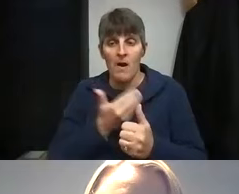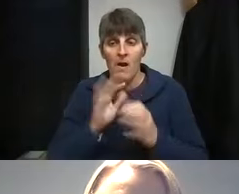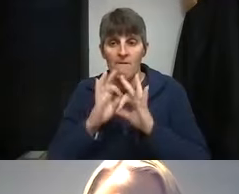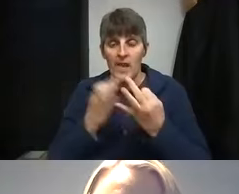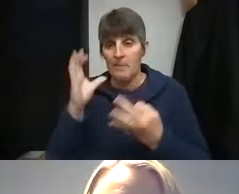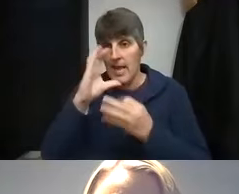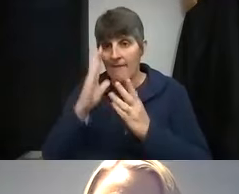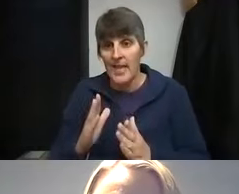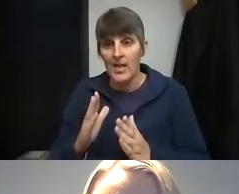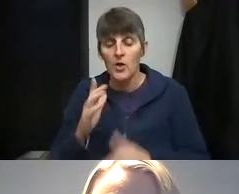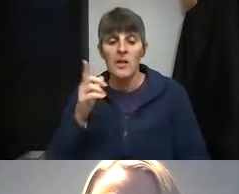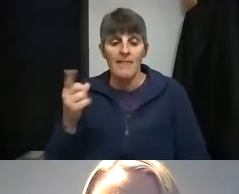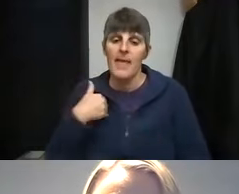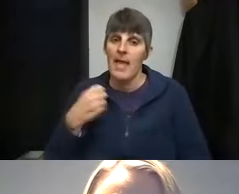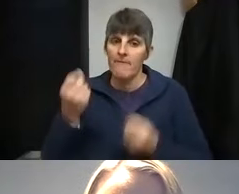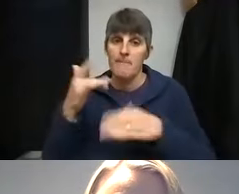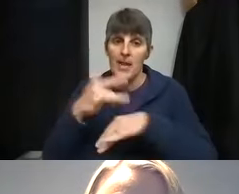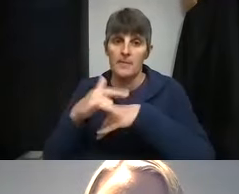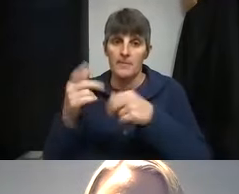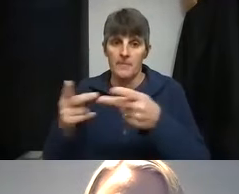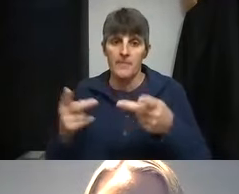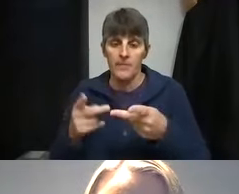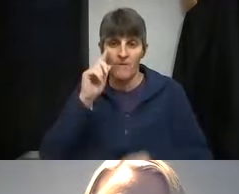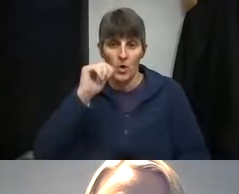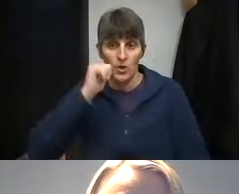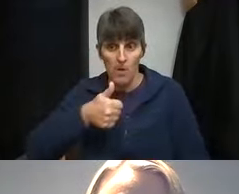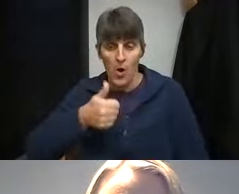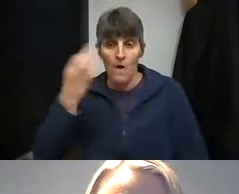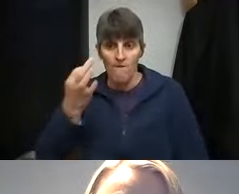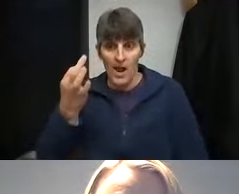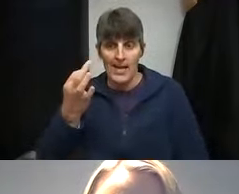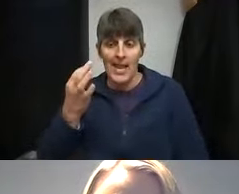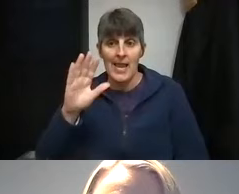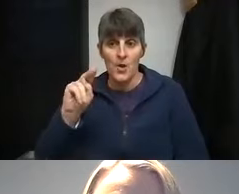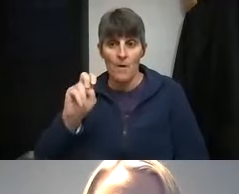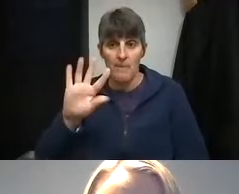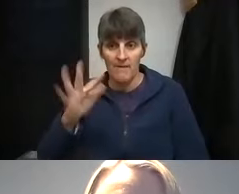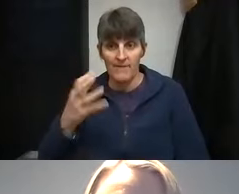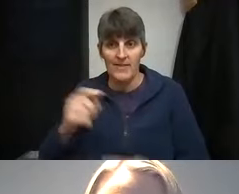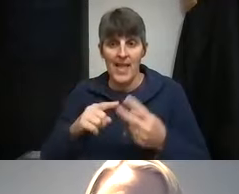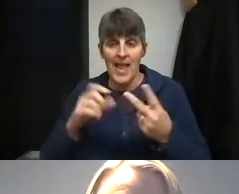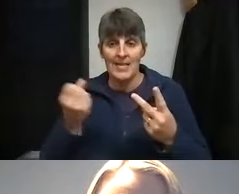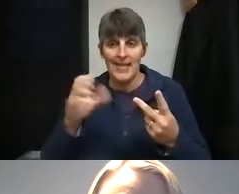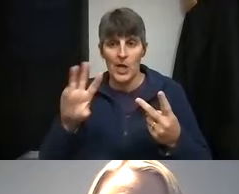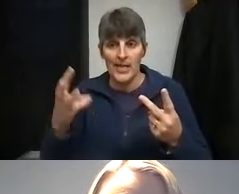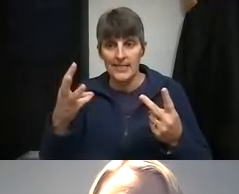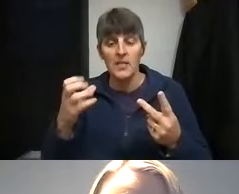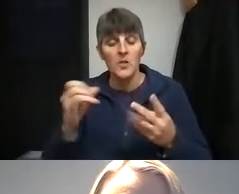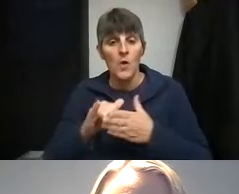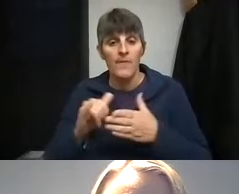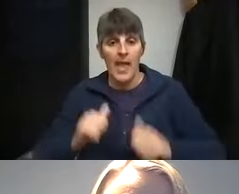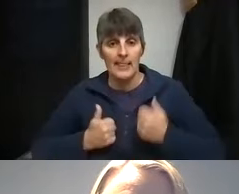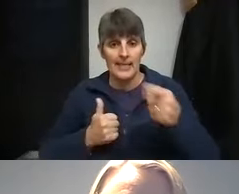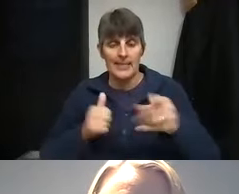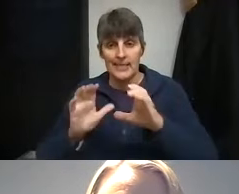navigators. They have several slots open for tomorrow, Friday the 5th, and Saturday the 6th. So that link is in the